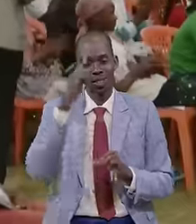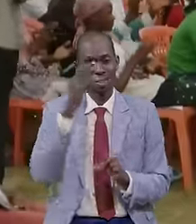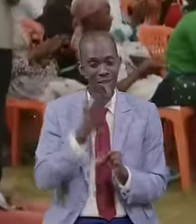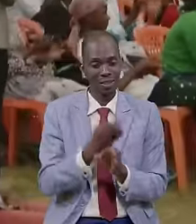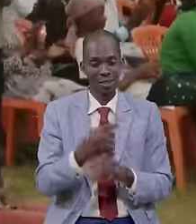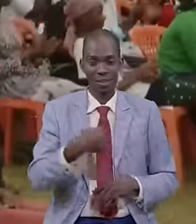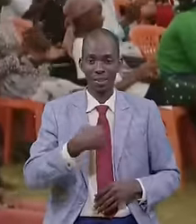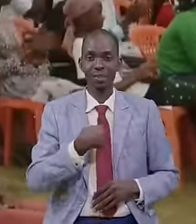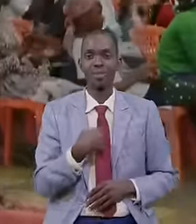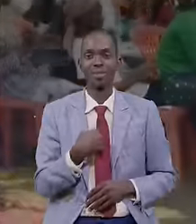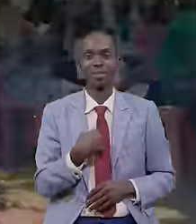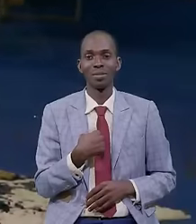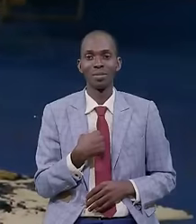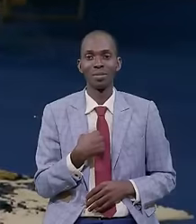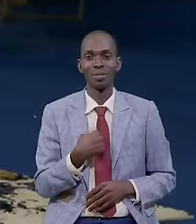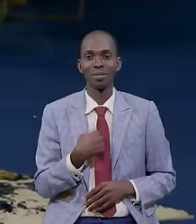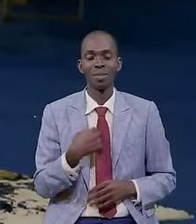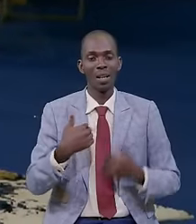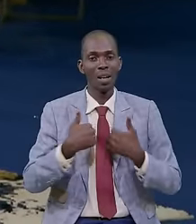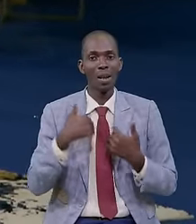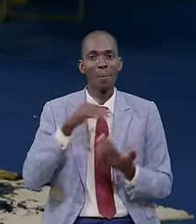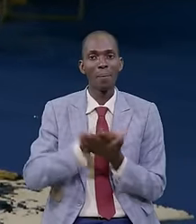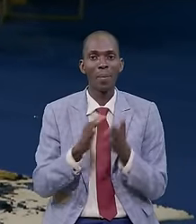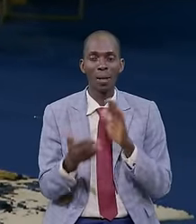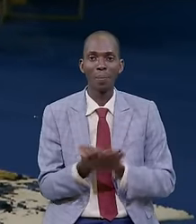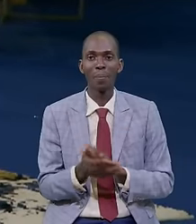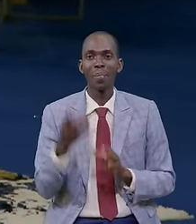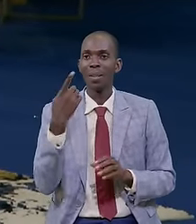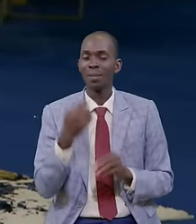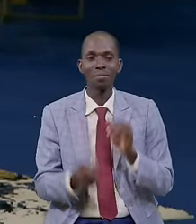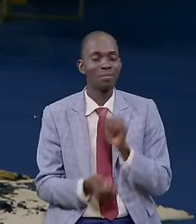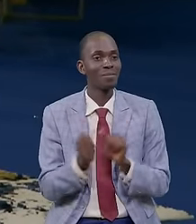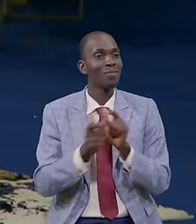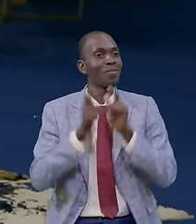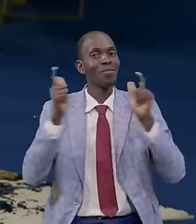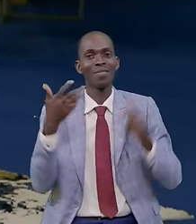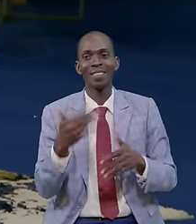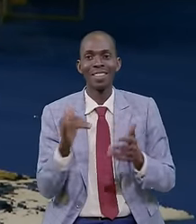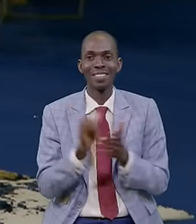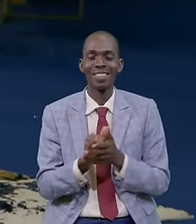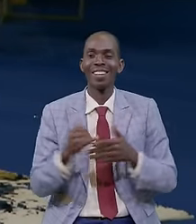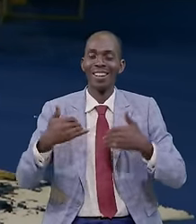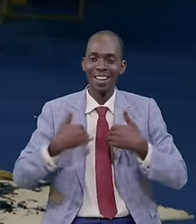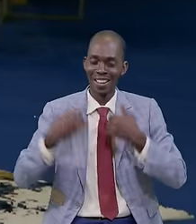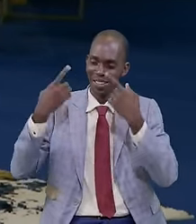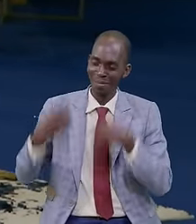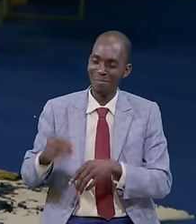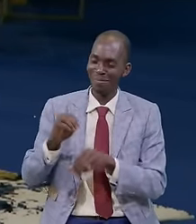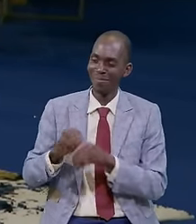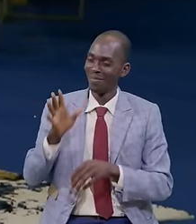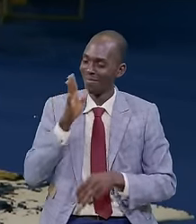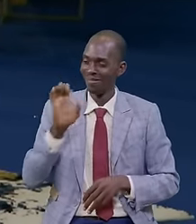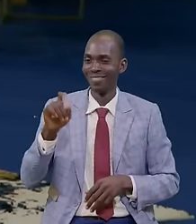I have become the greatest sinner that ever happened in her life.